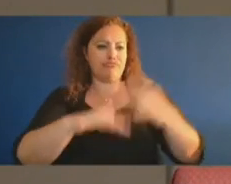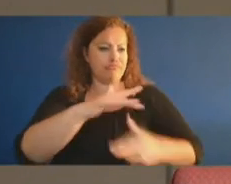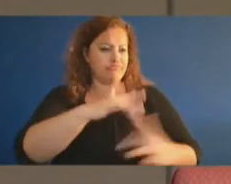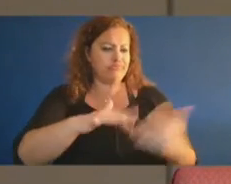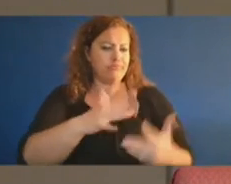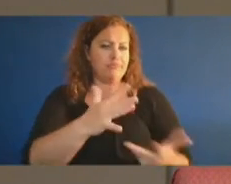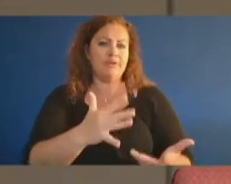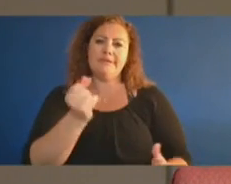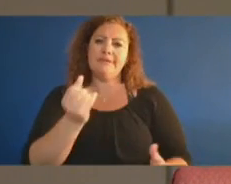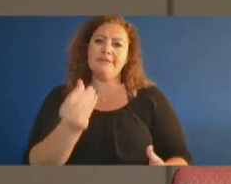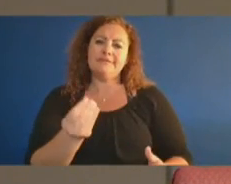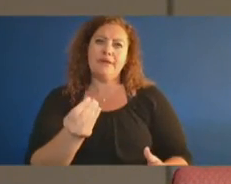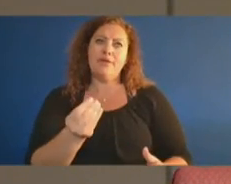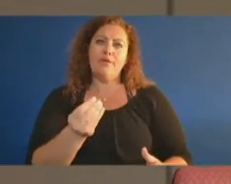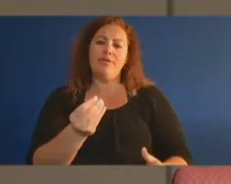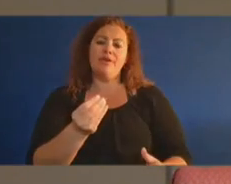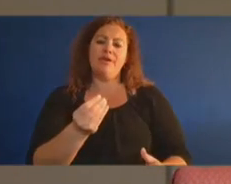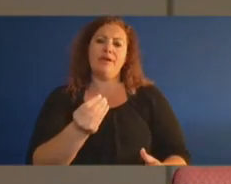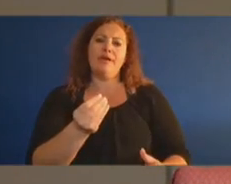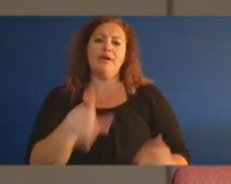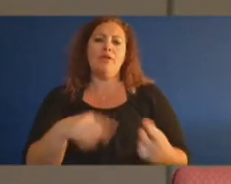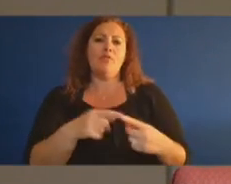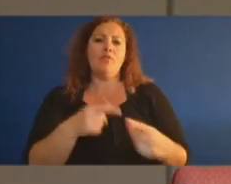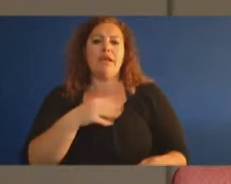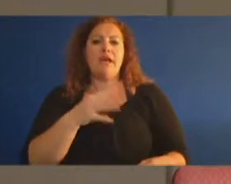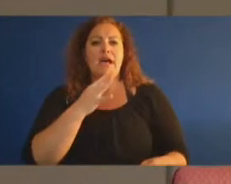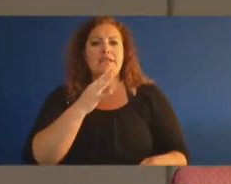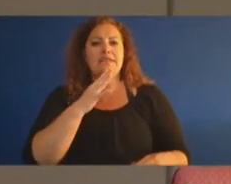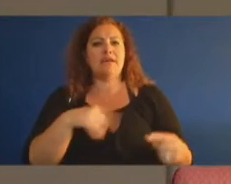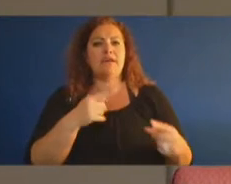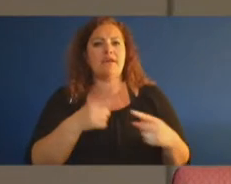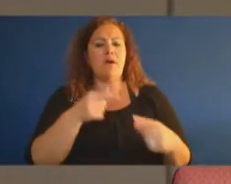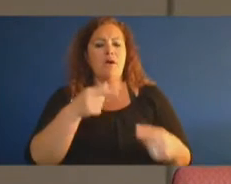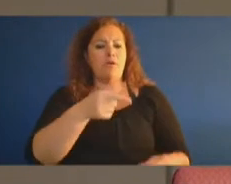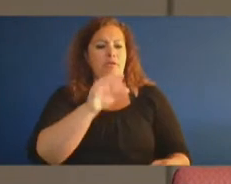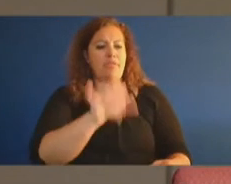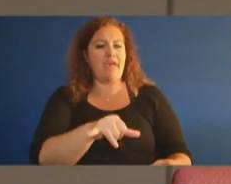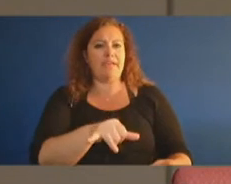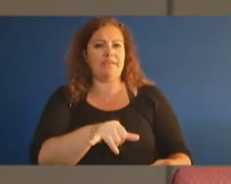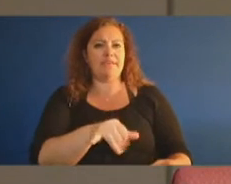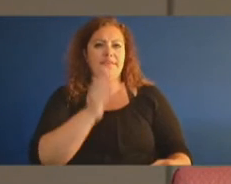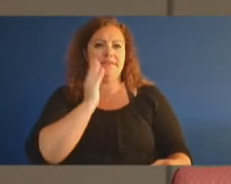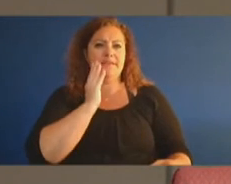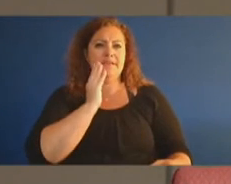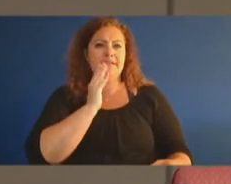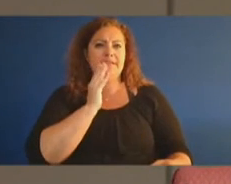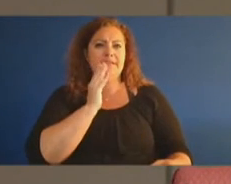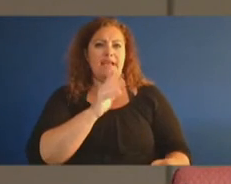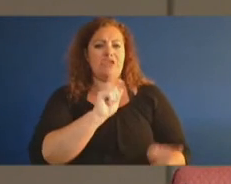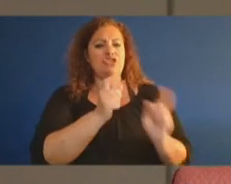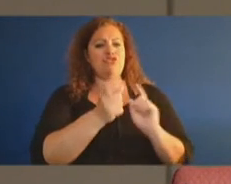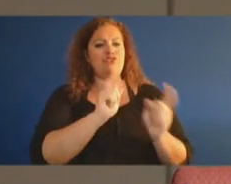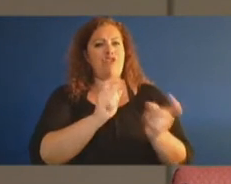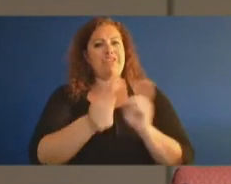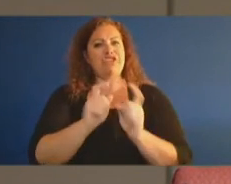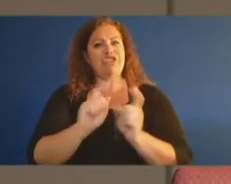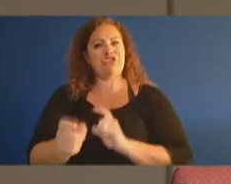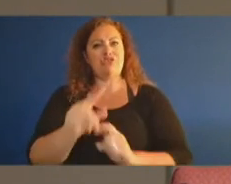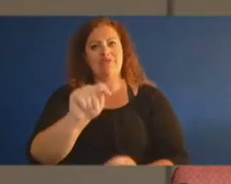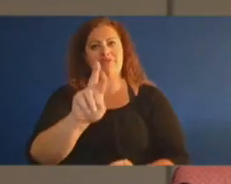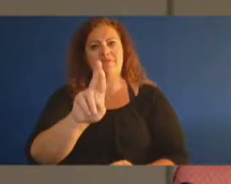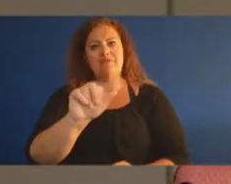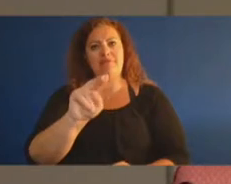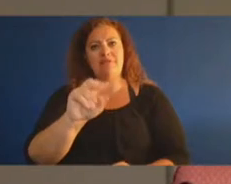so and when I talk about this sort of transitional space um